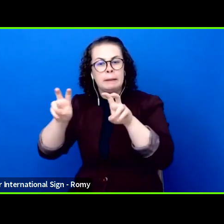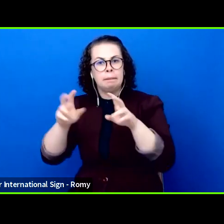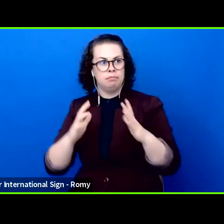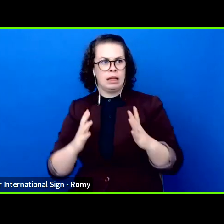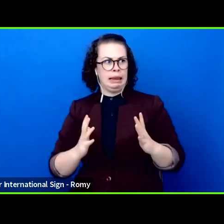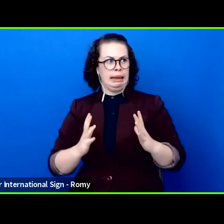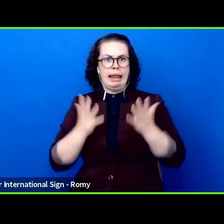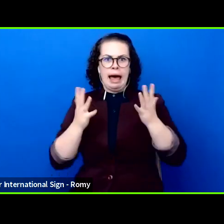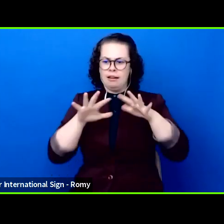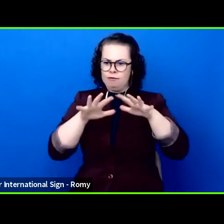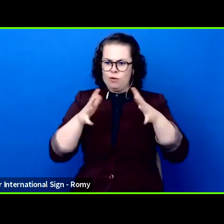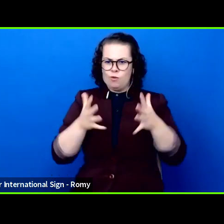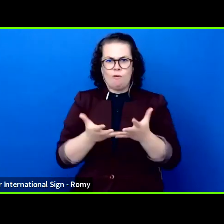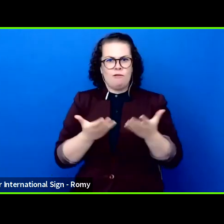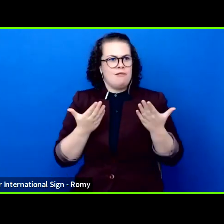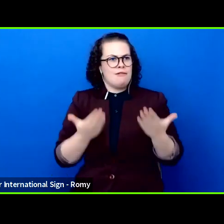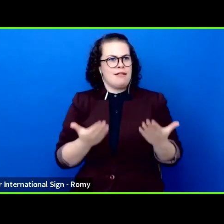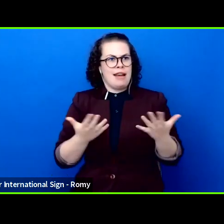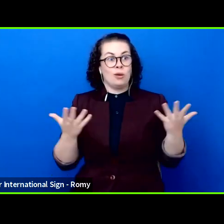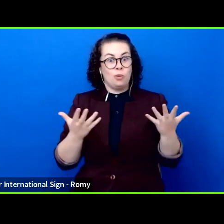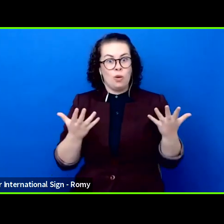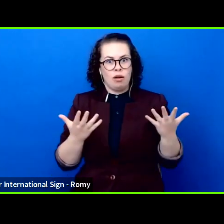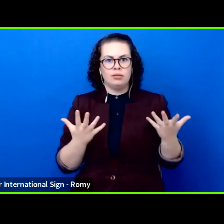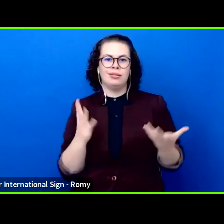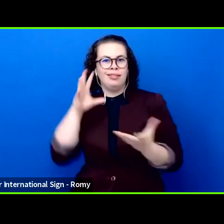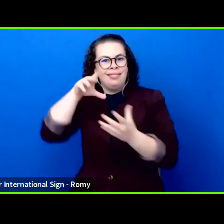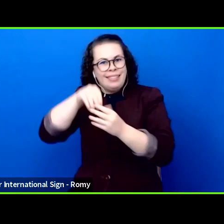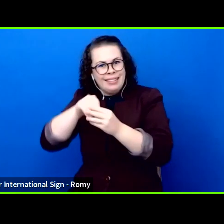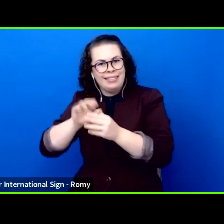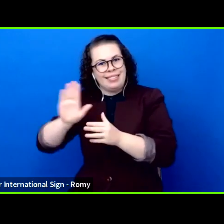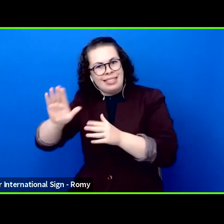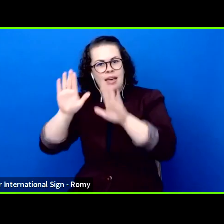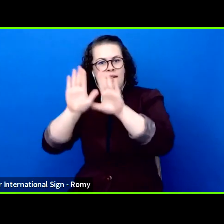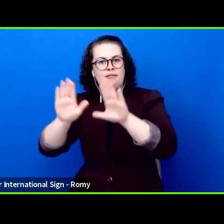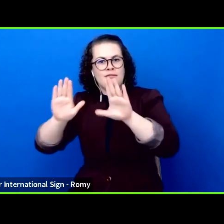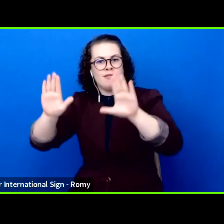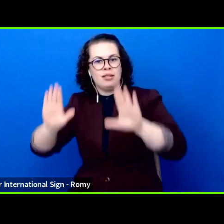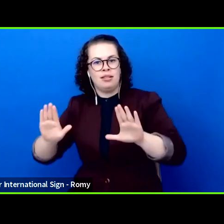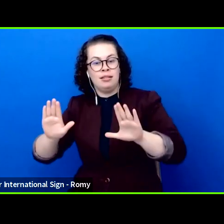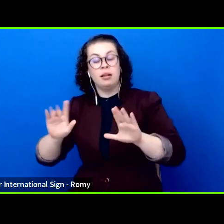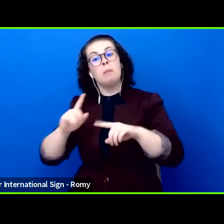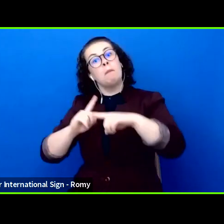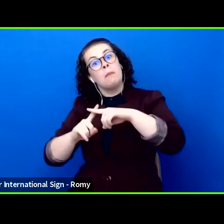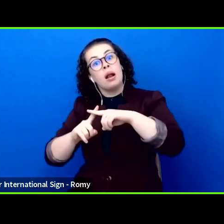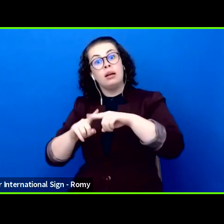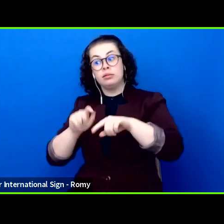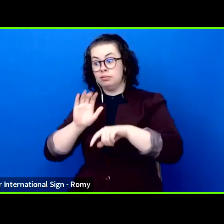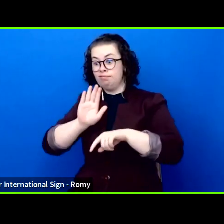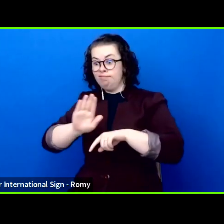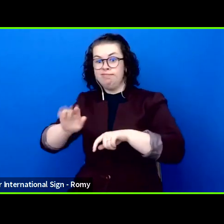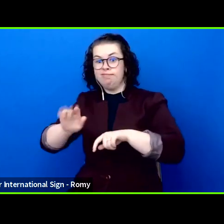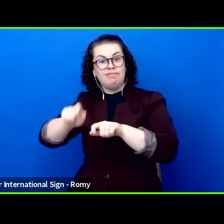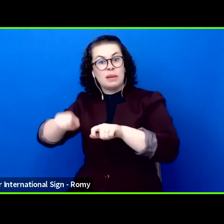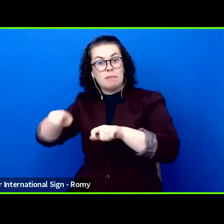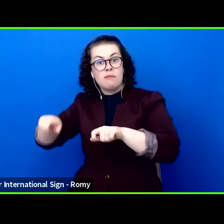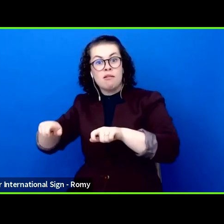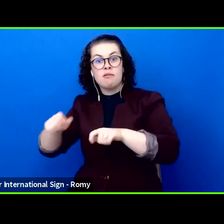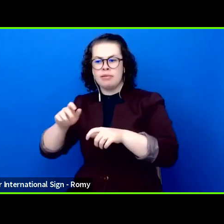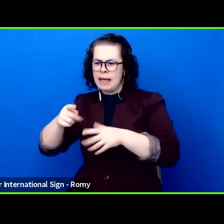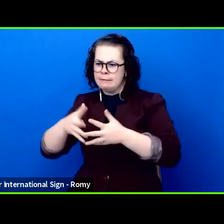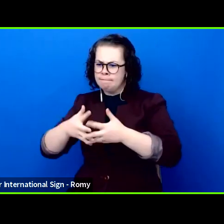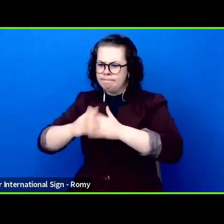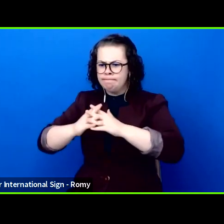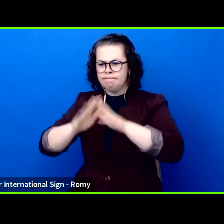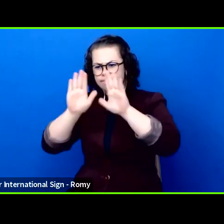that the theater makers in their perspective countries have to face in some time to fight.